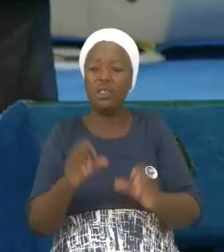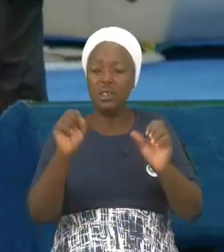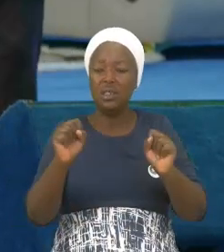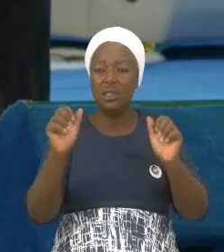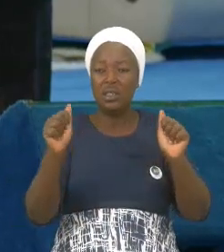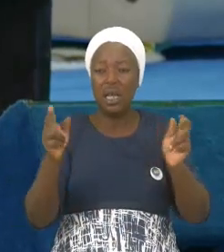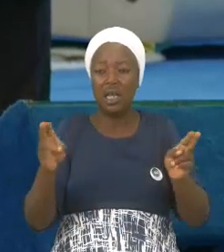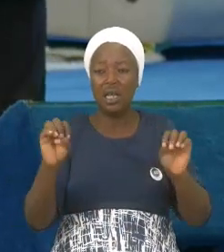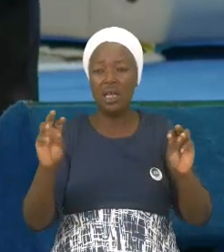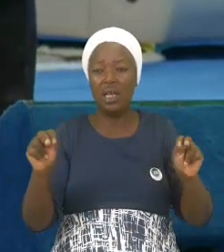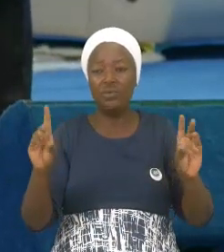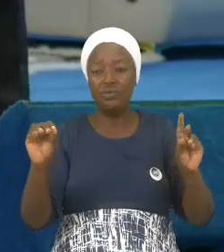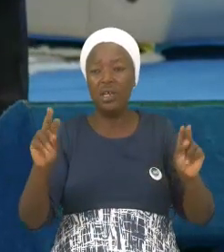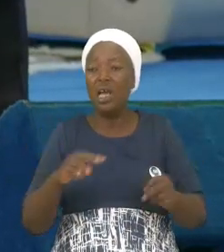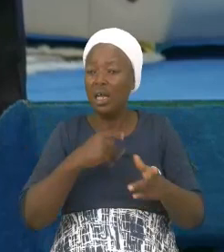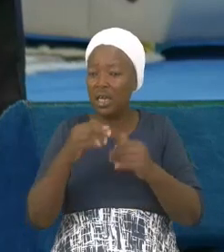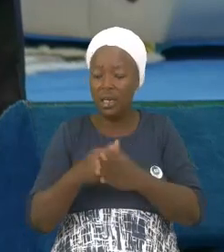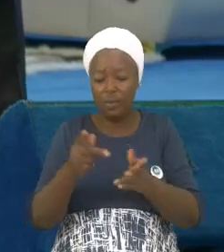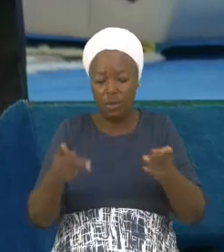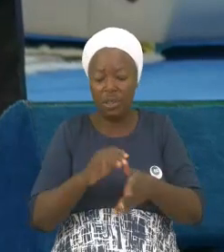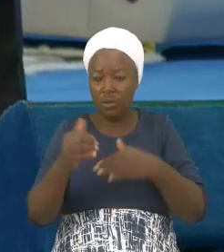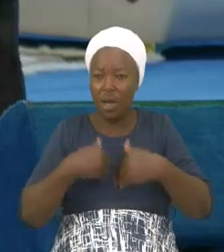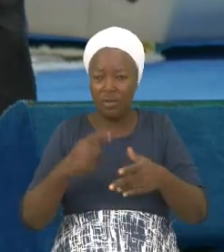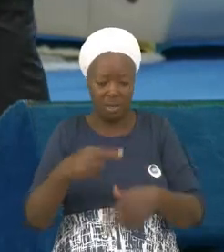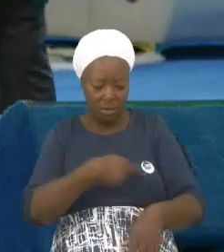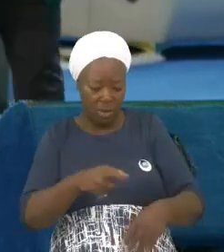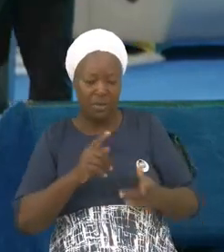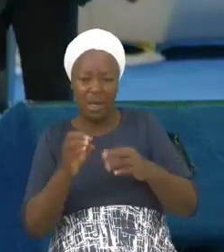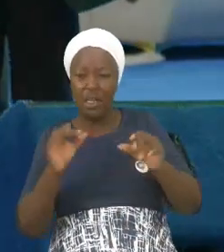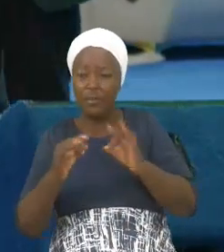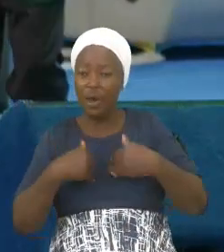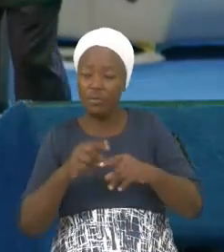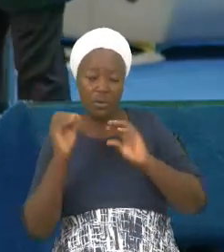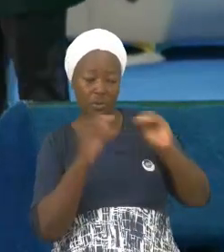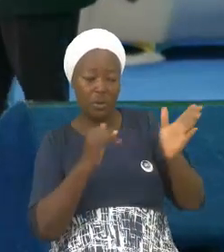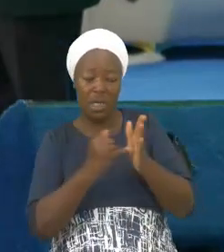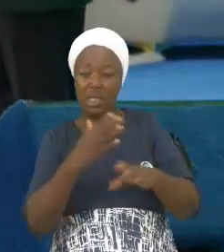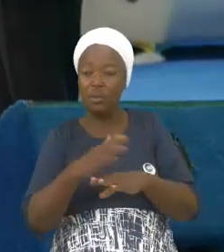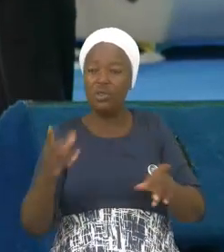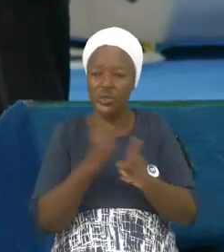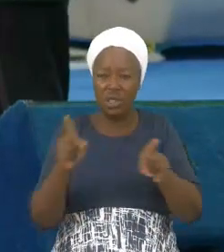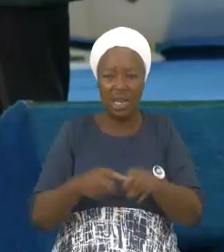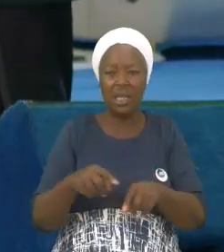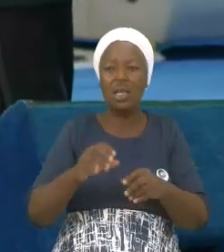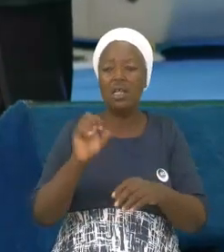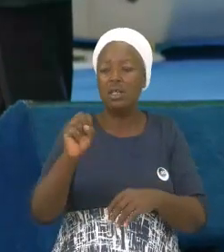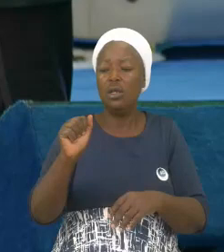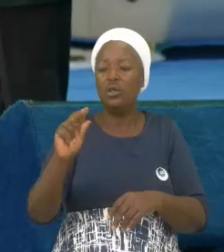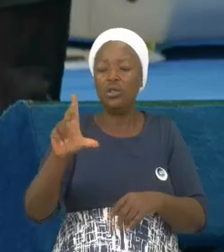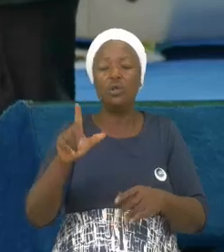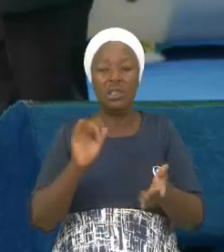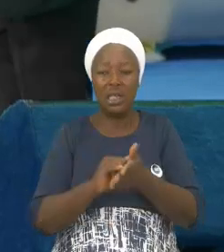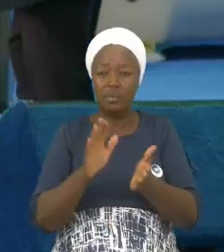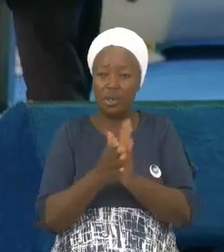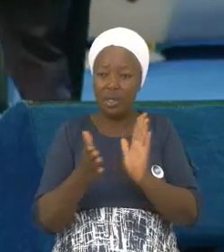you have in religion, if you have to cast that aside, like Saul that became Paul, that's the price you